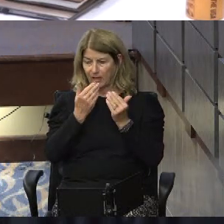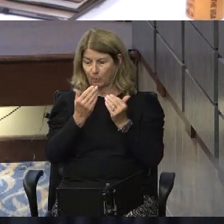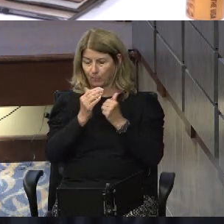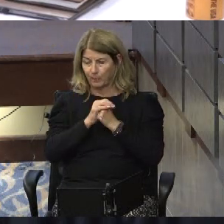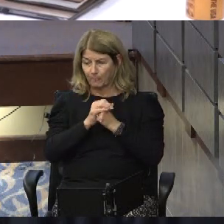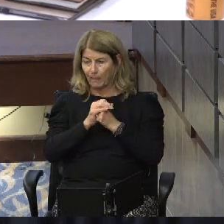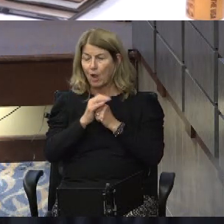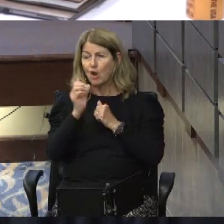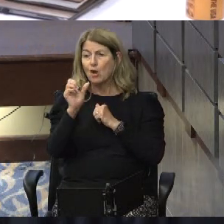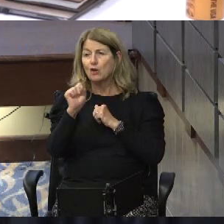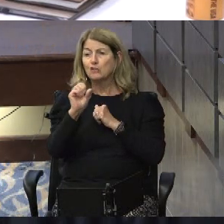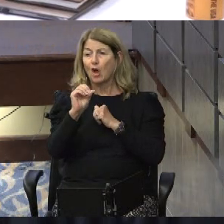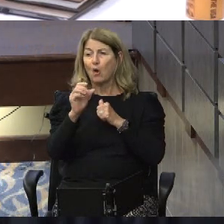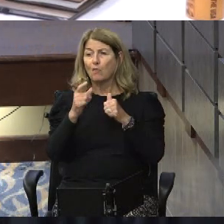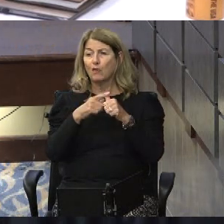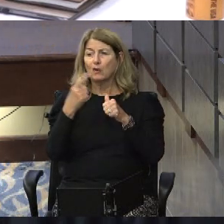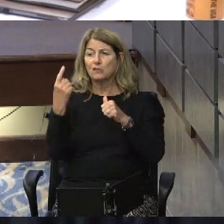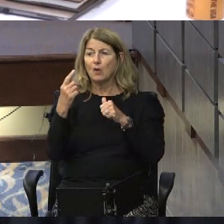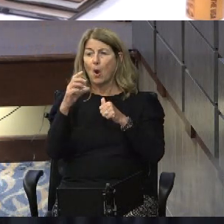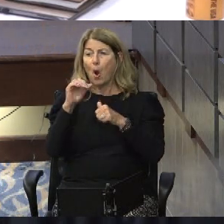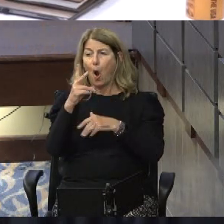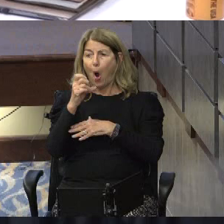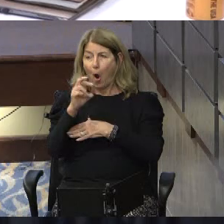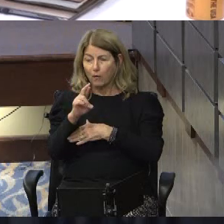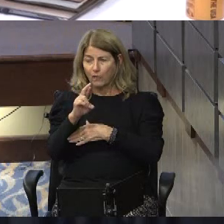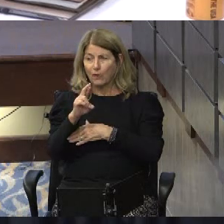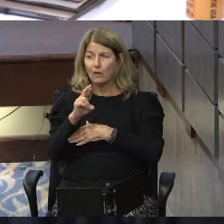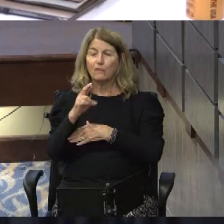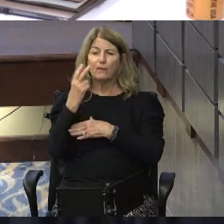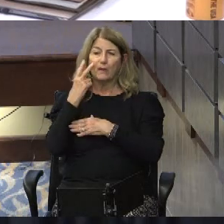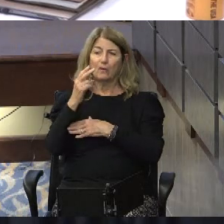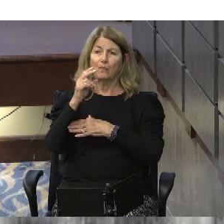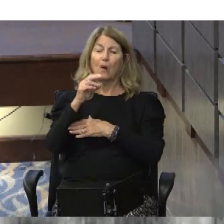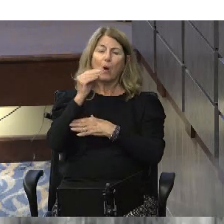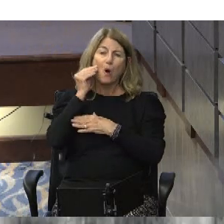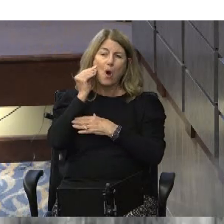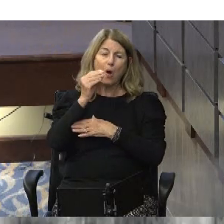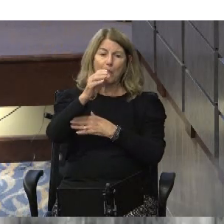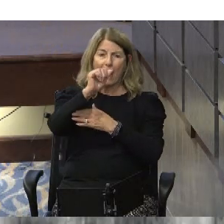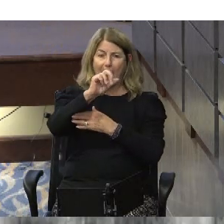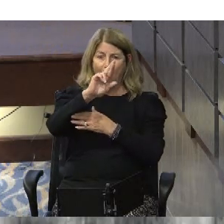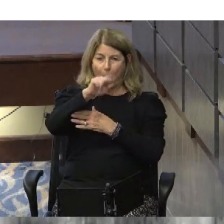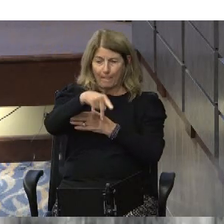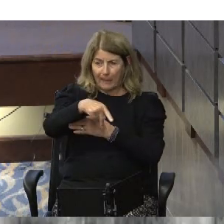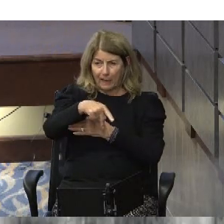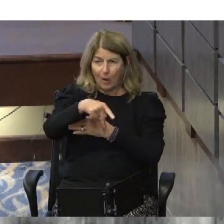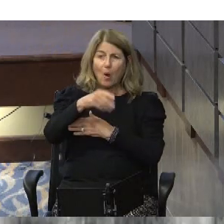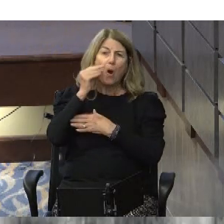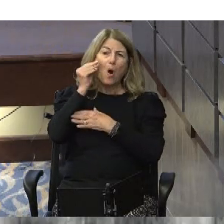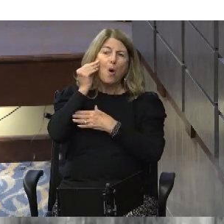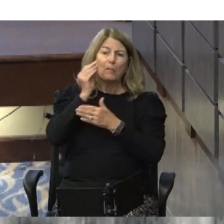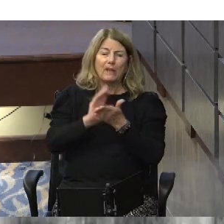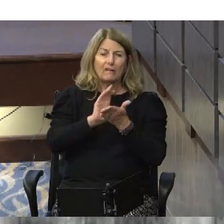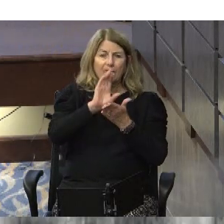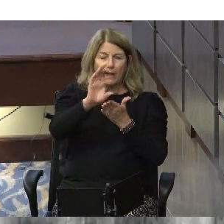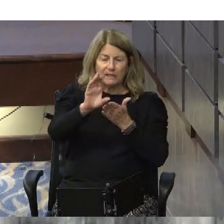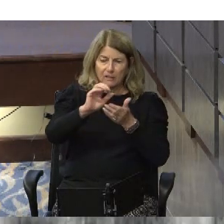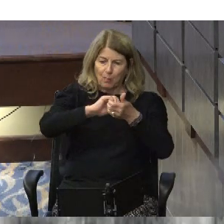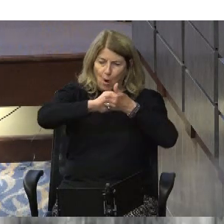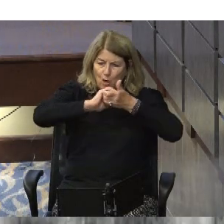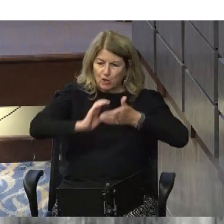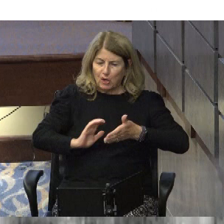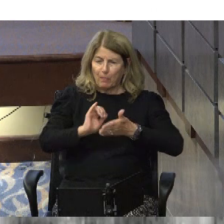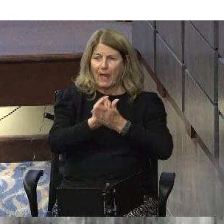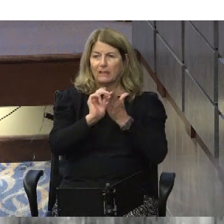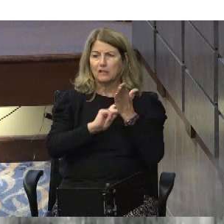us. So first, just an overview of Home ARP. The Home Investment Partnership Program is a program